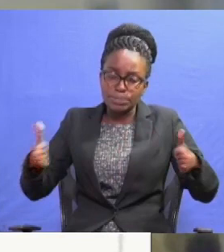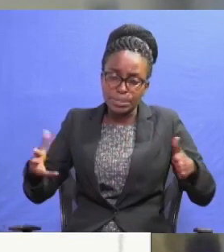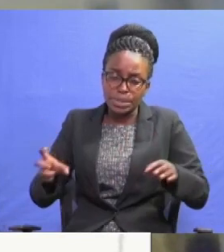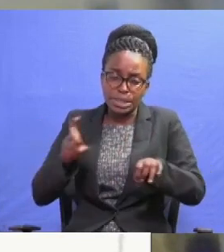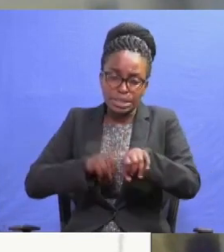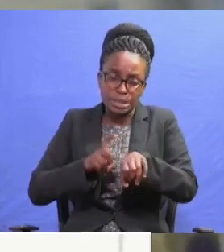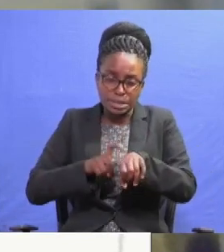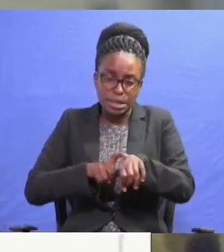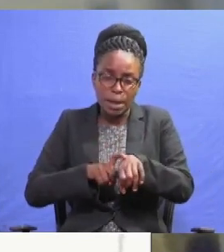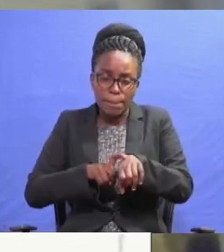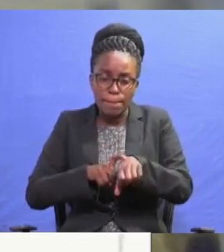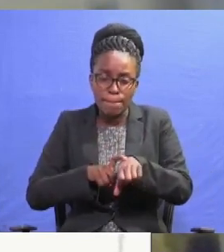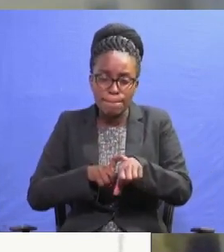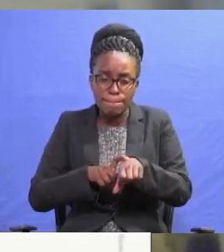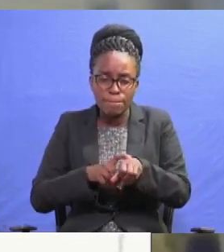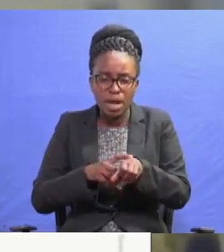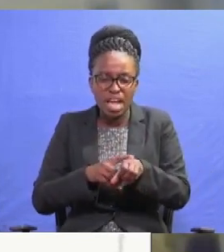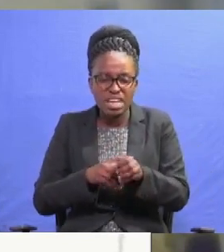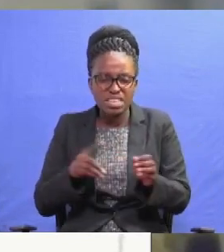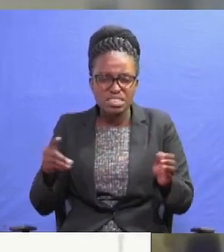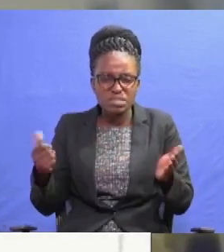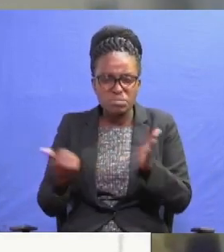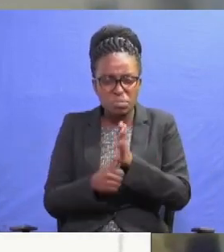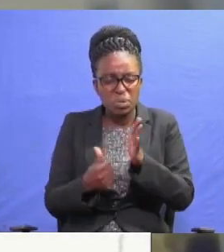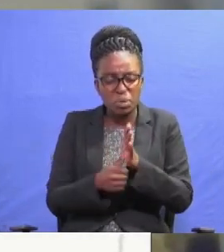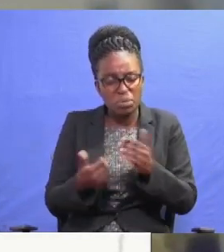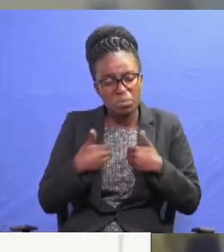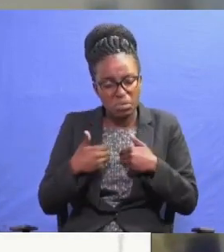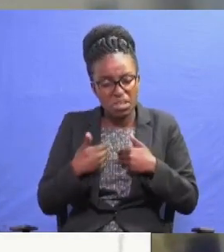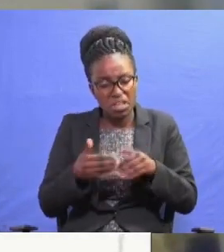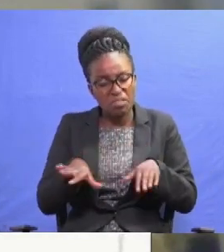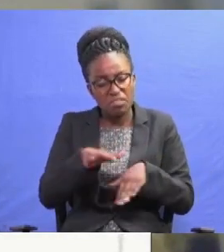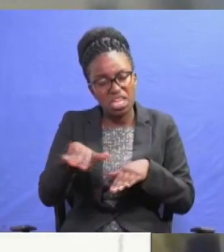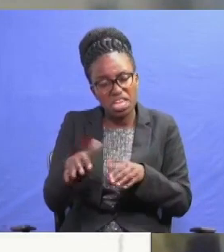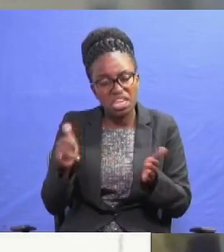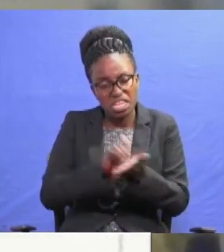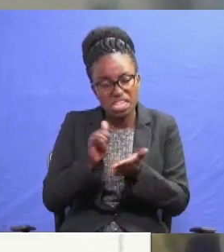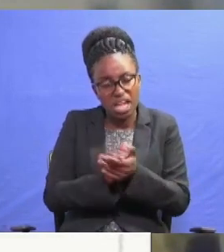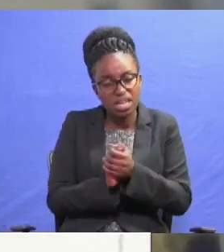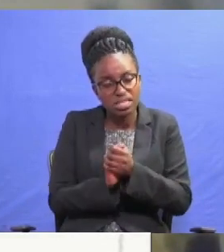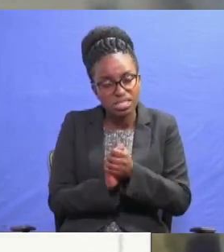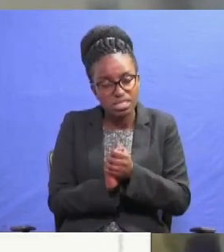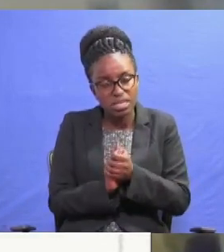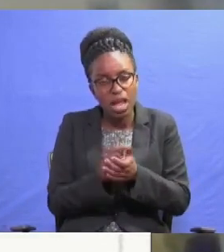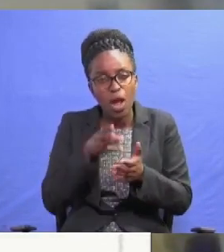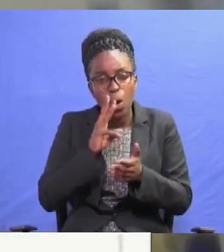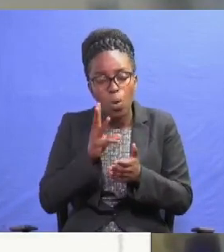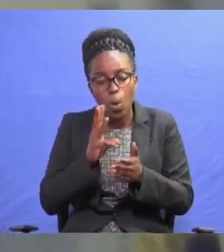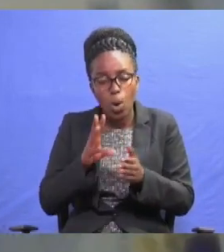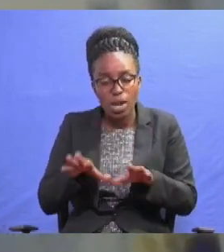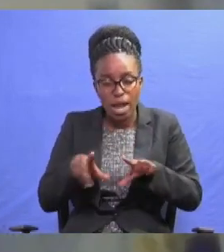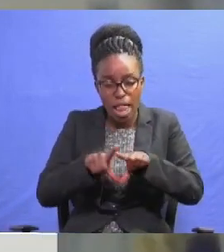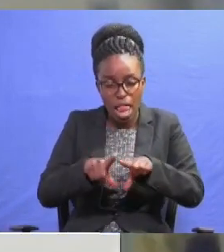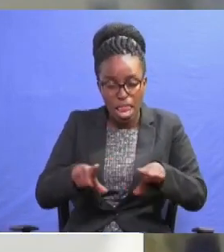And of course, cause damage in those areas. That's how water behaves. Water on the land usually